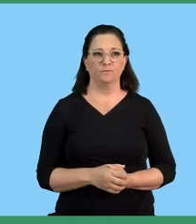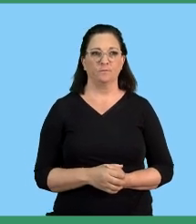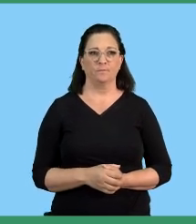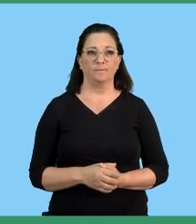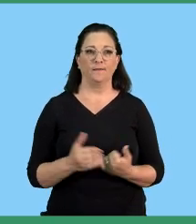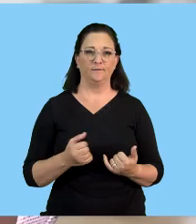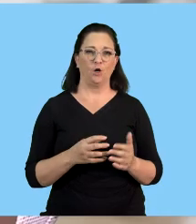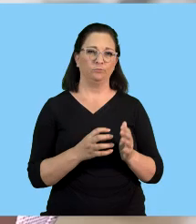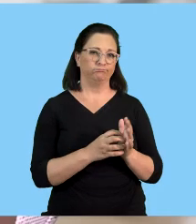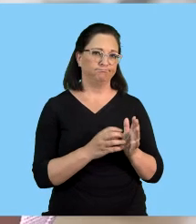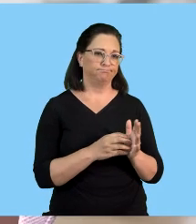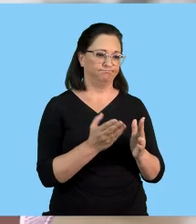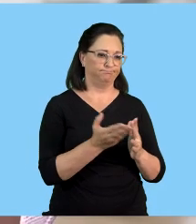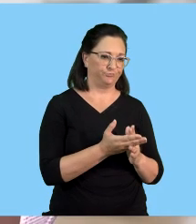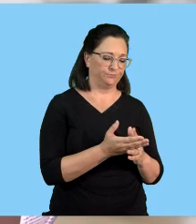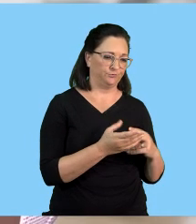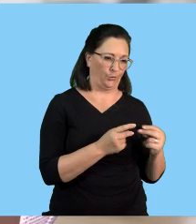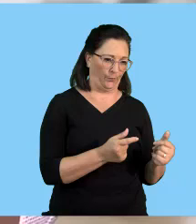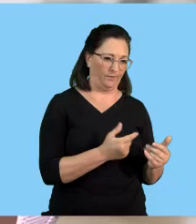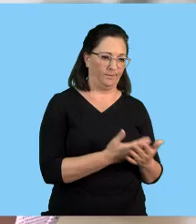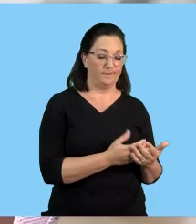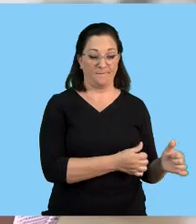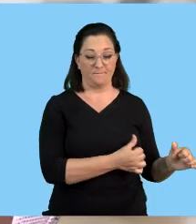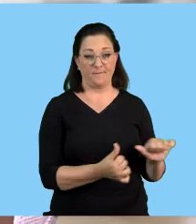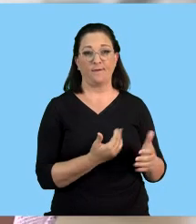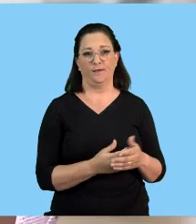2 questions. Right, we're going to take a quick